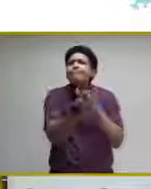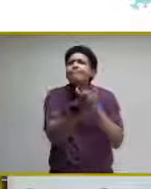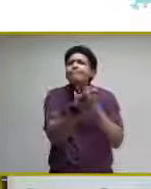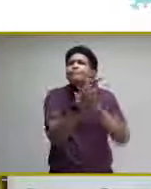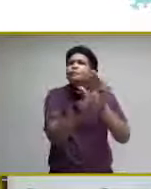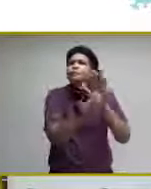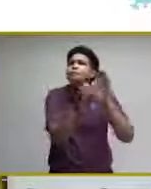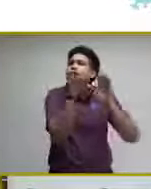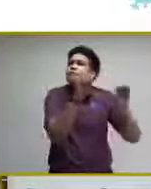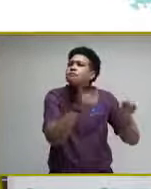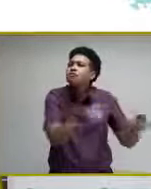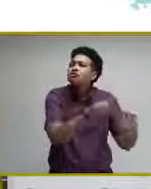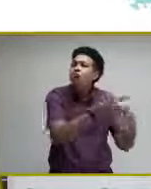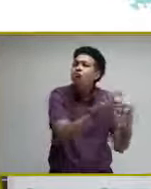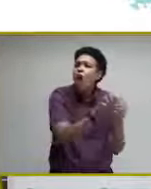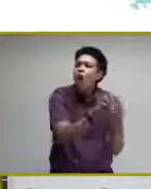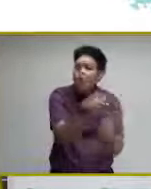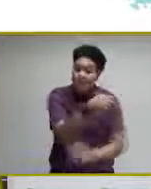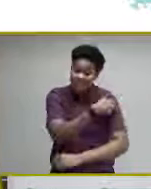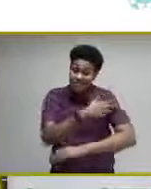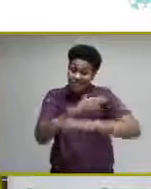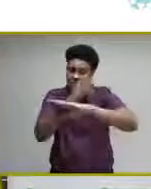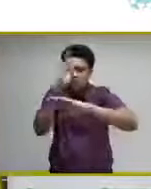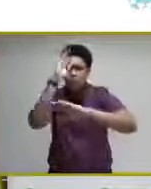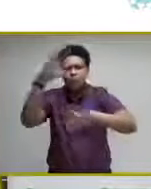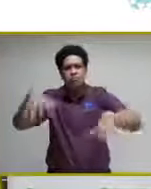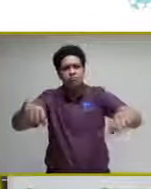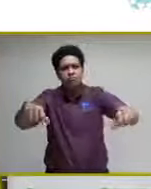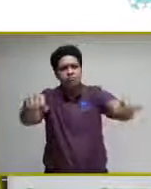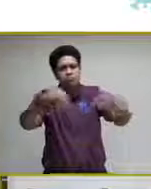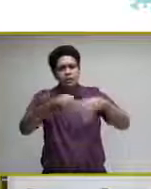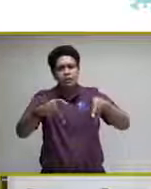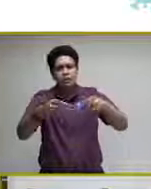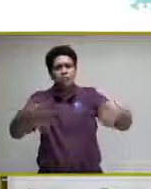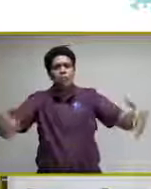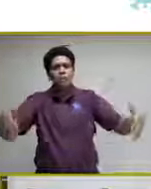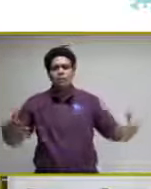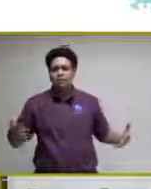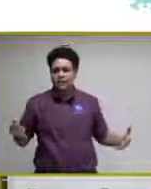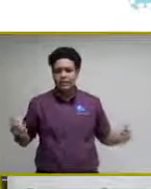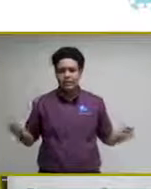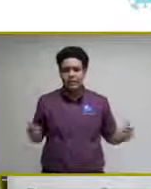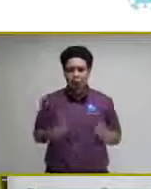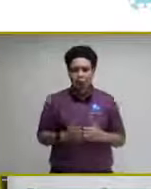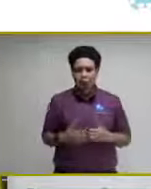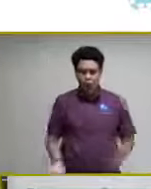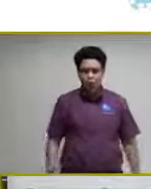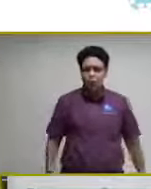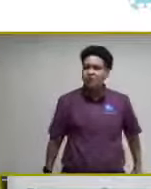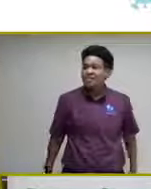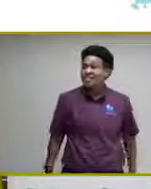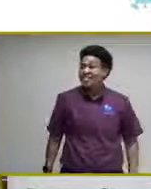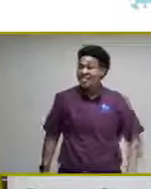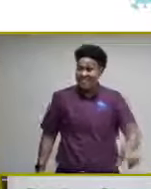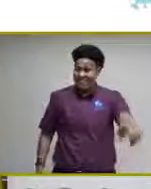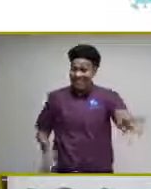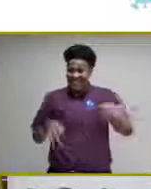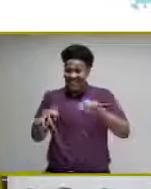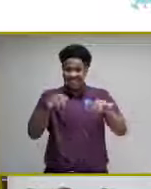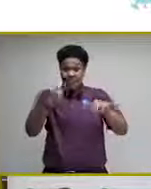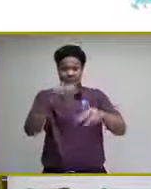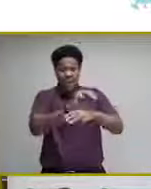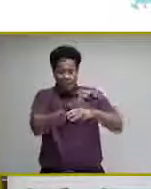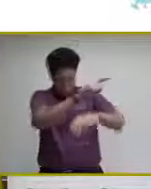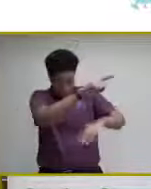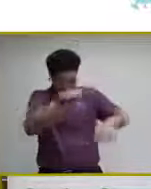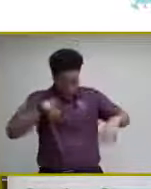principles around how vaccination will be undertaken in the population. As was explained by the minister,